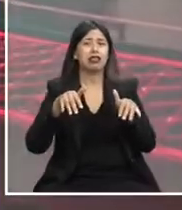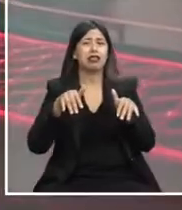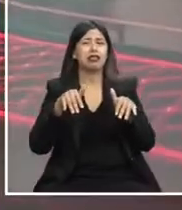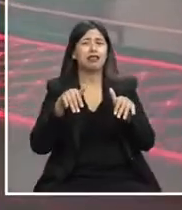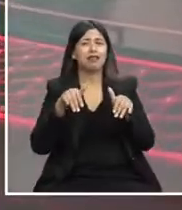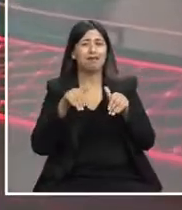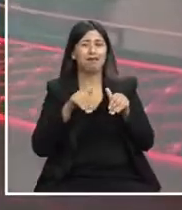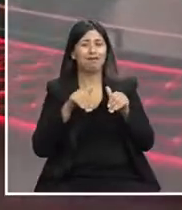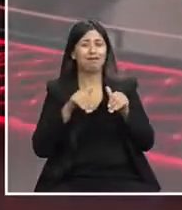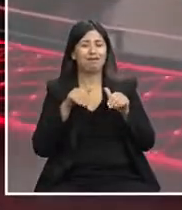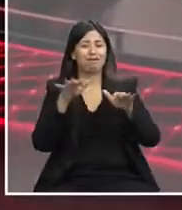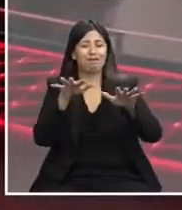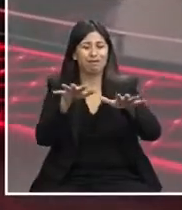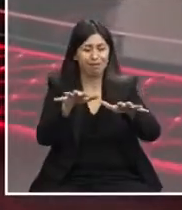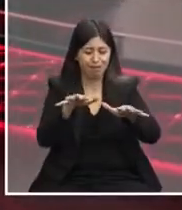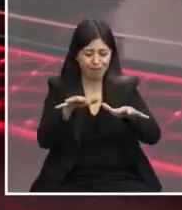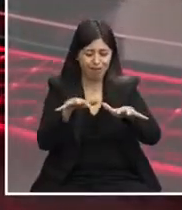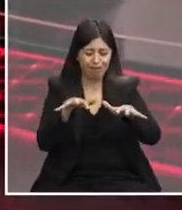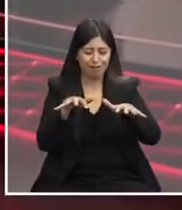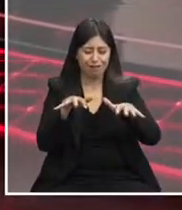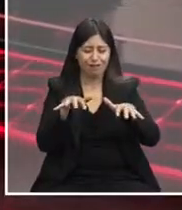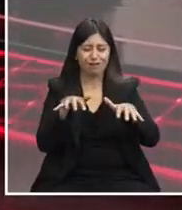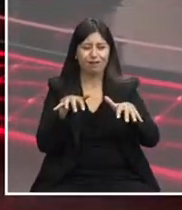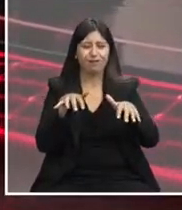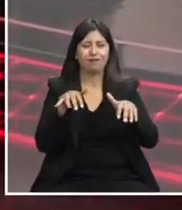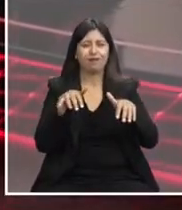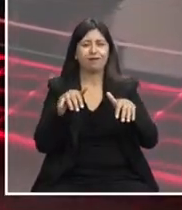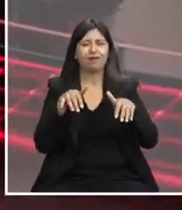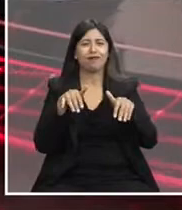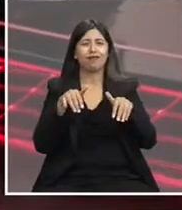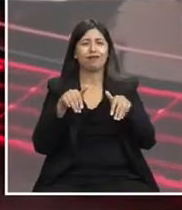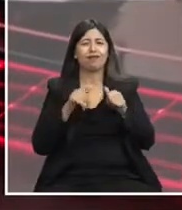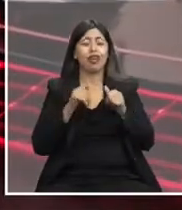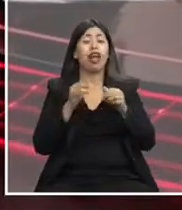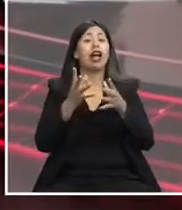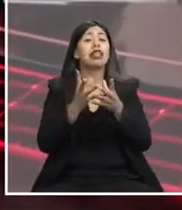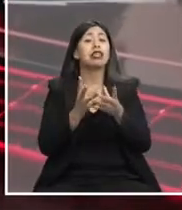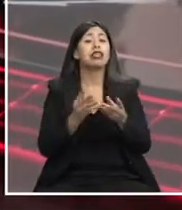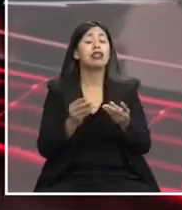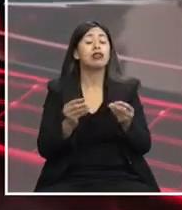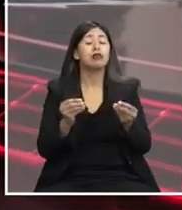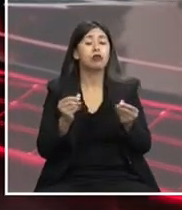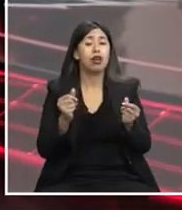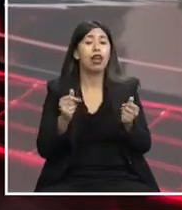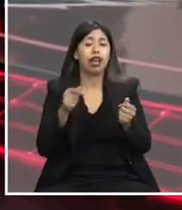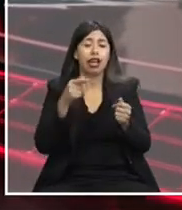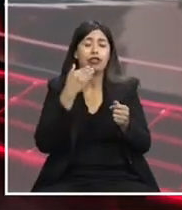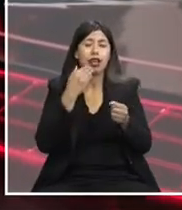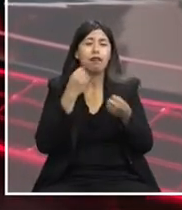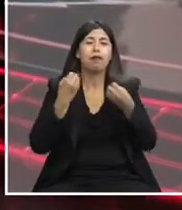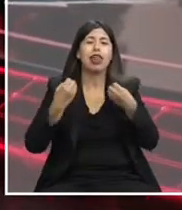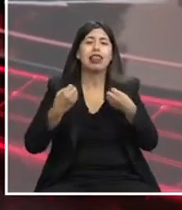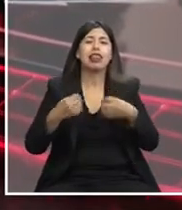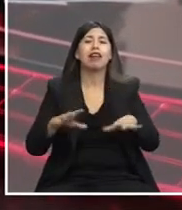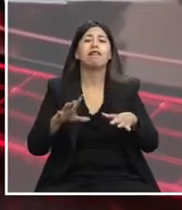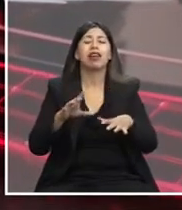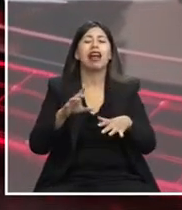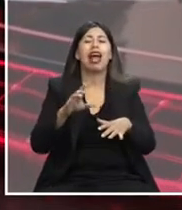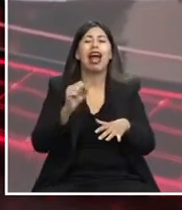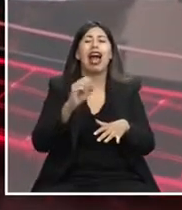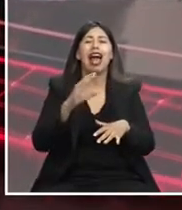to dissolve. And as they dissolve, they release acidity and metals into the water. That compares with this catchment